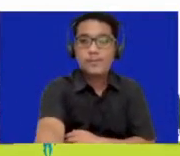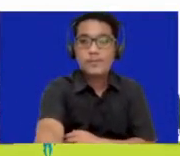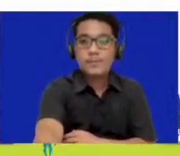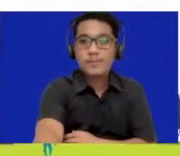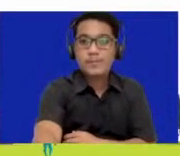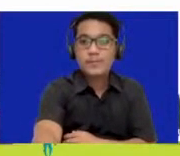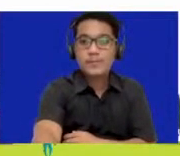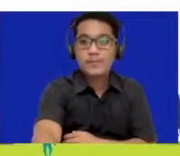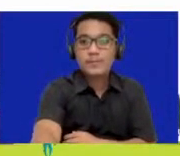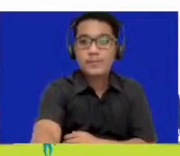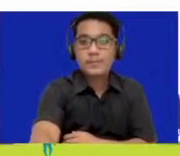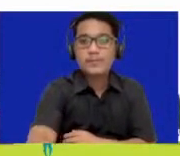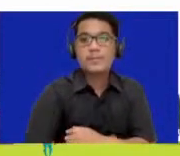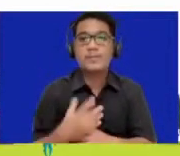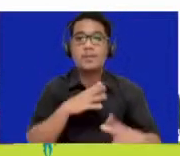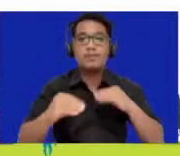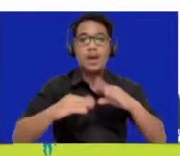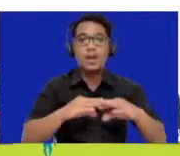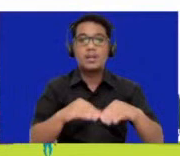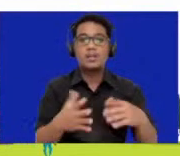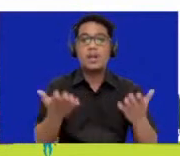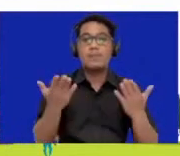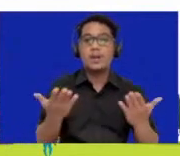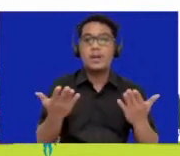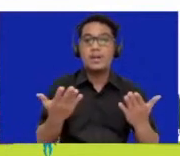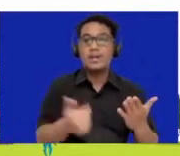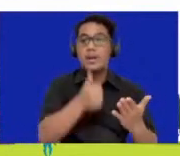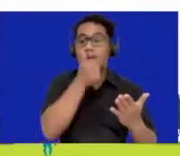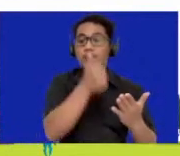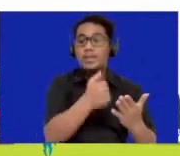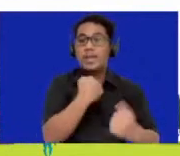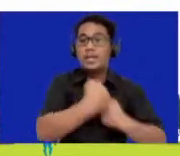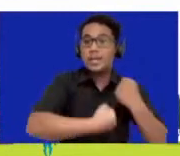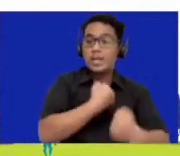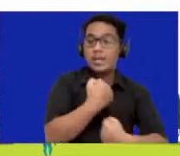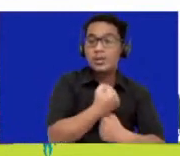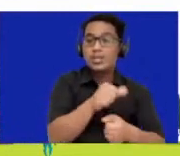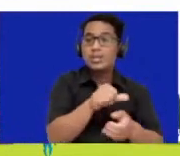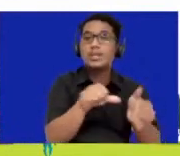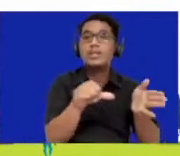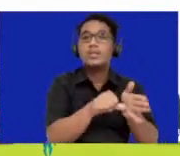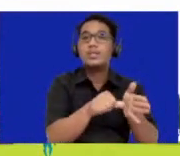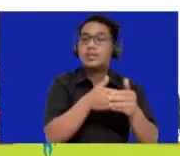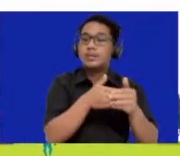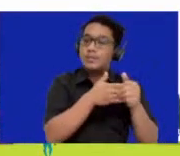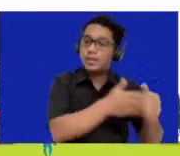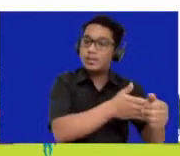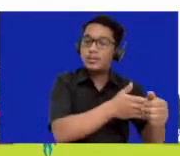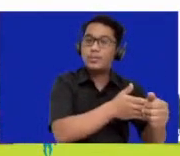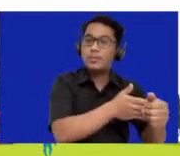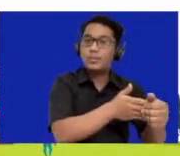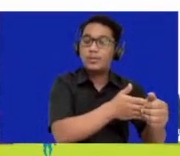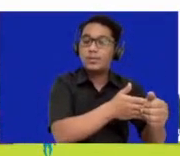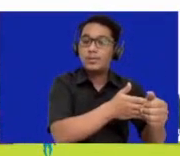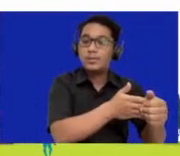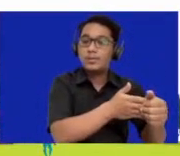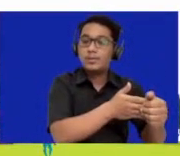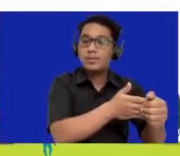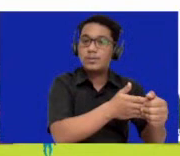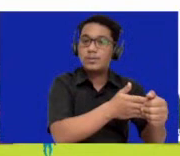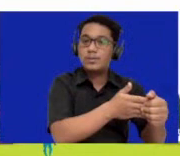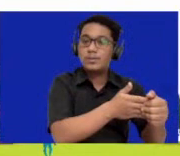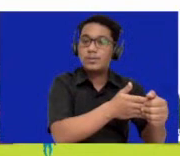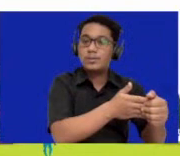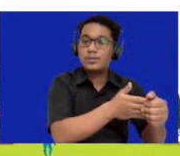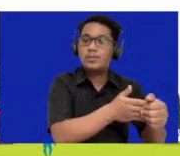the government people and other government directors, and they have unit leaders, they have